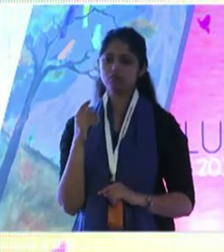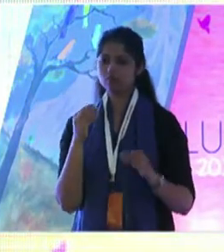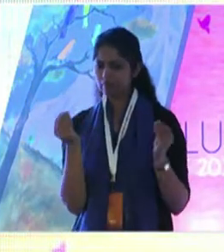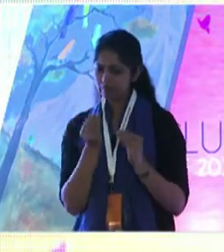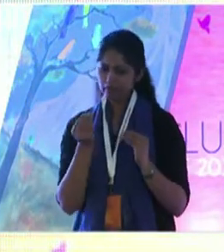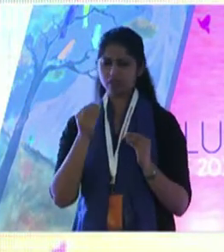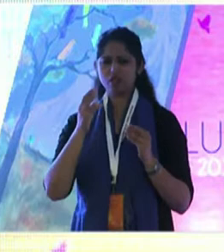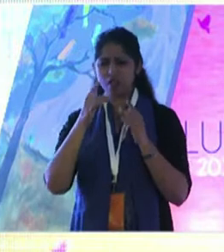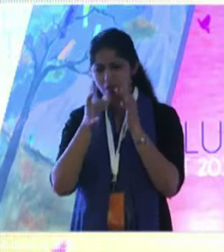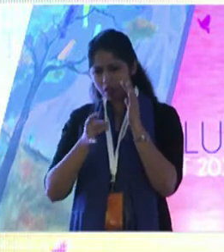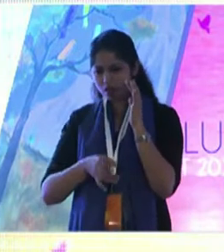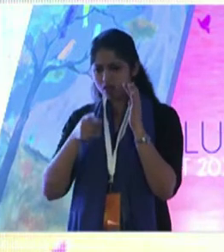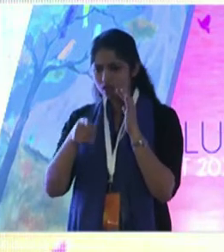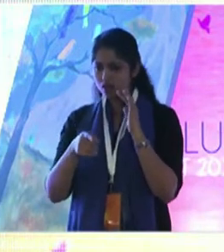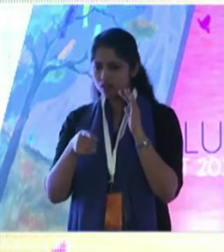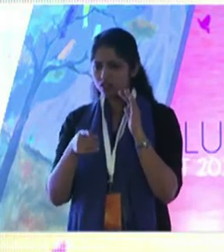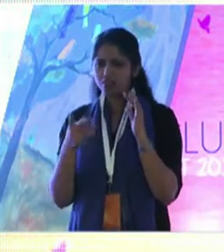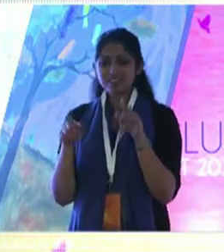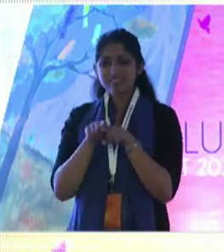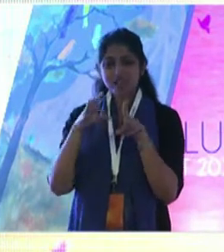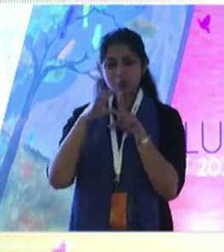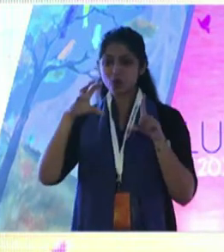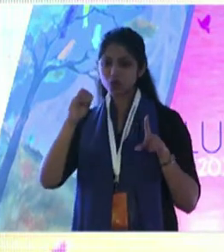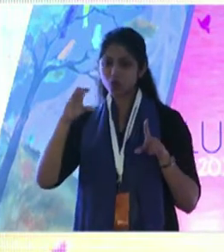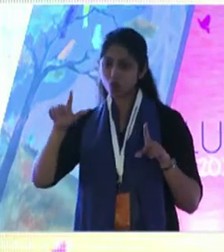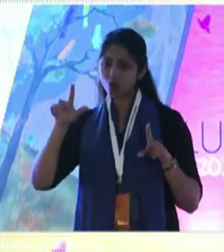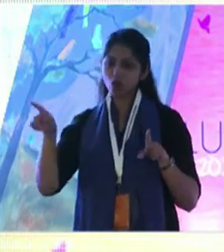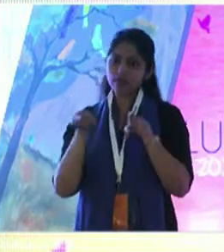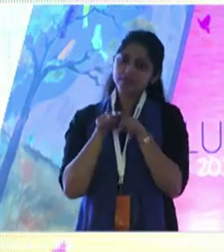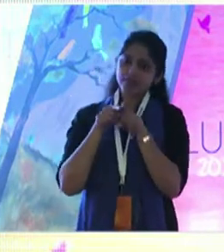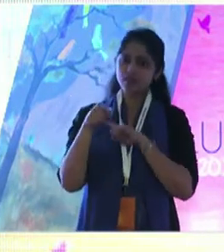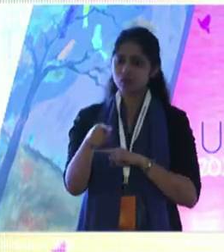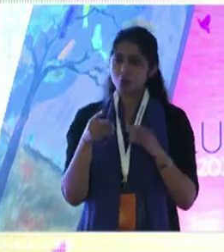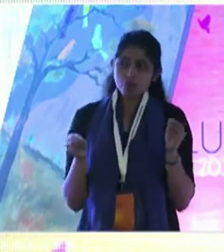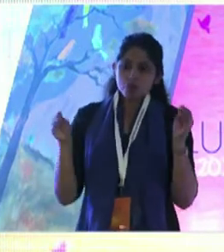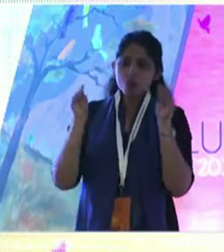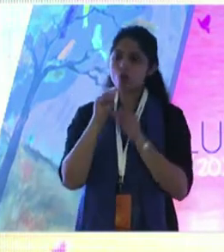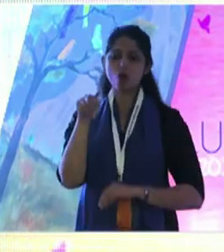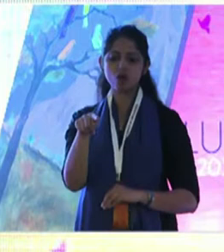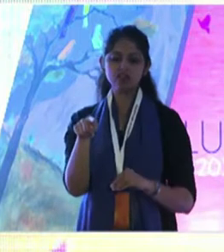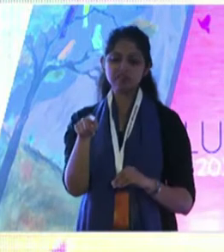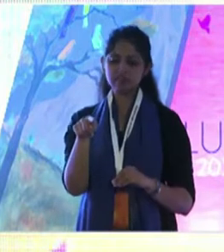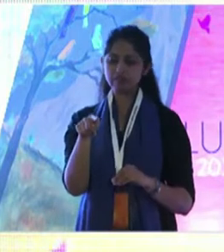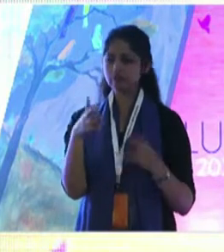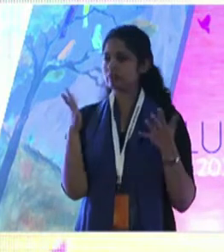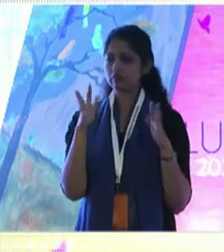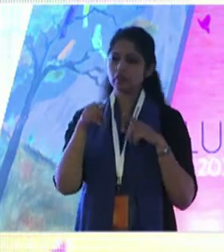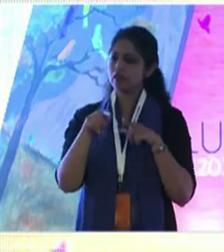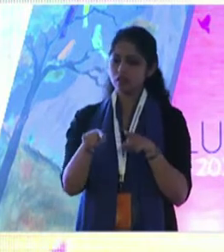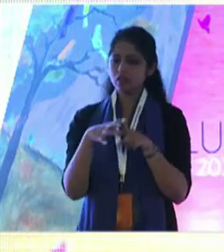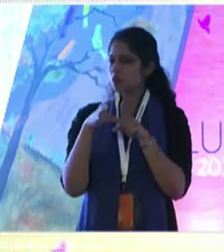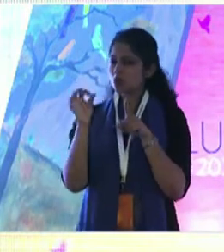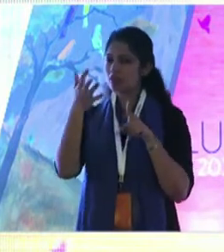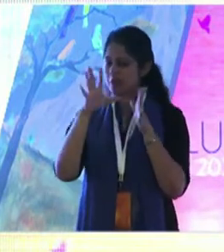quadriplegic, and he will never be anything more than a doll. Take him home by all means, but don't expect anything from him because he cannot